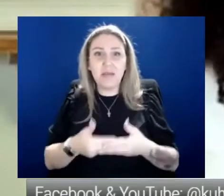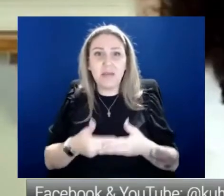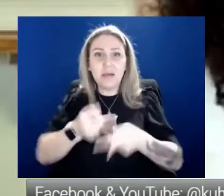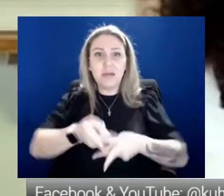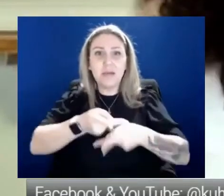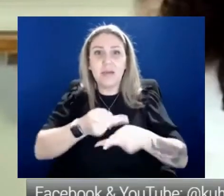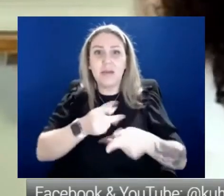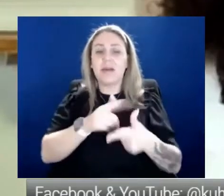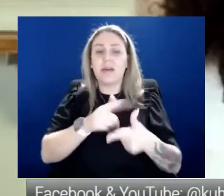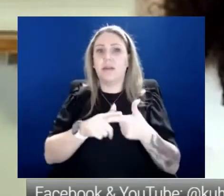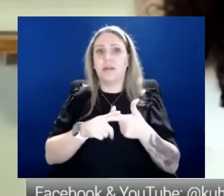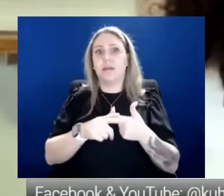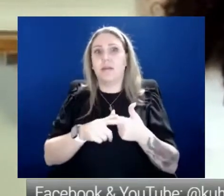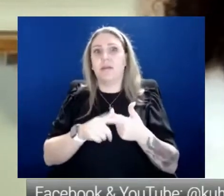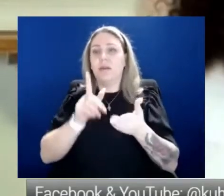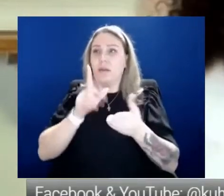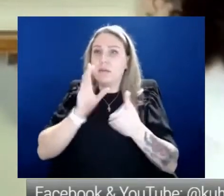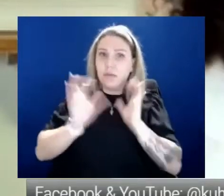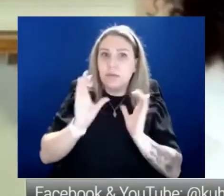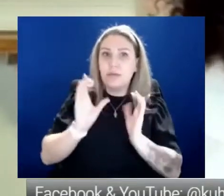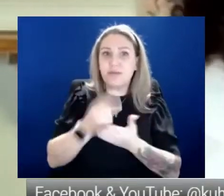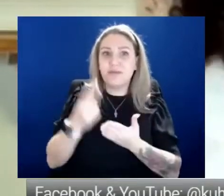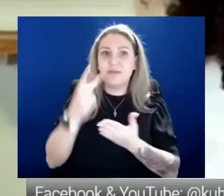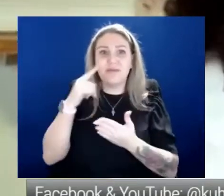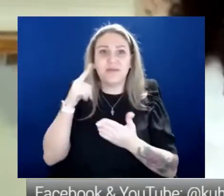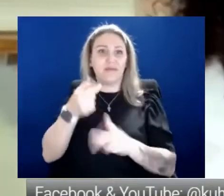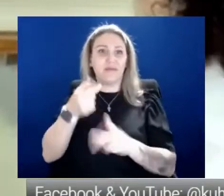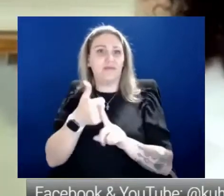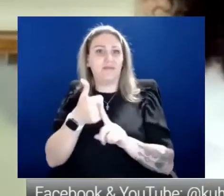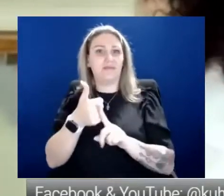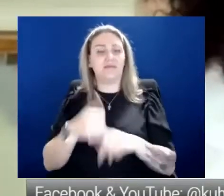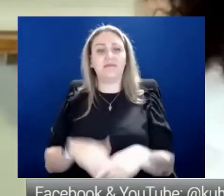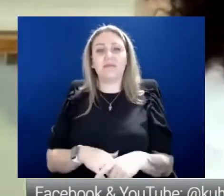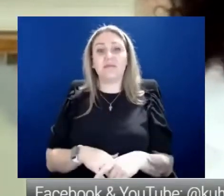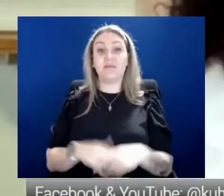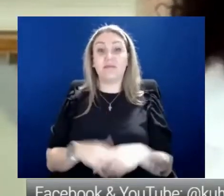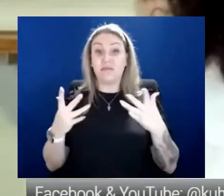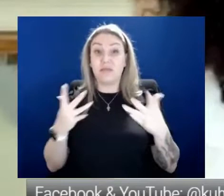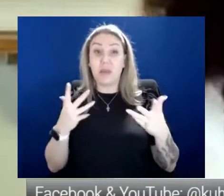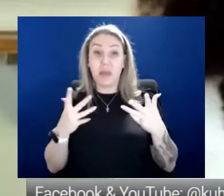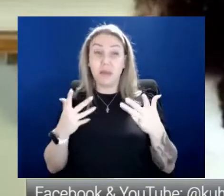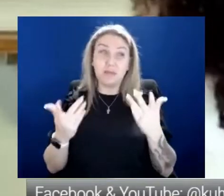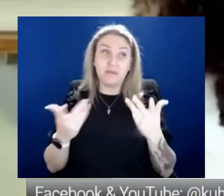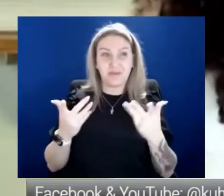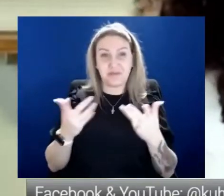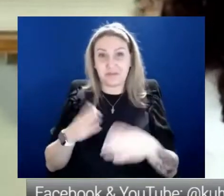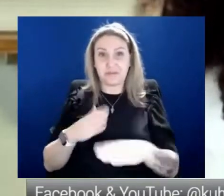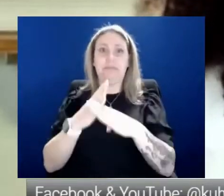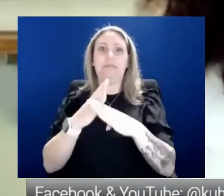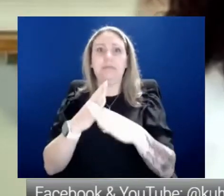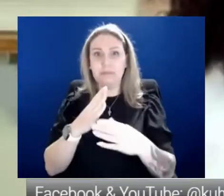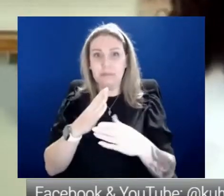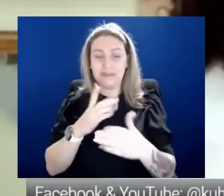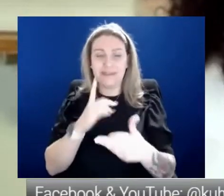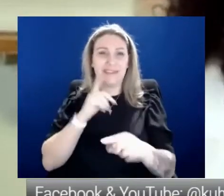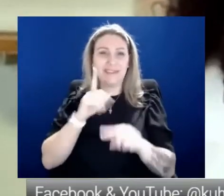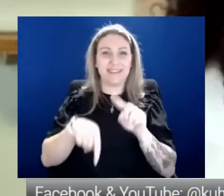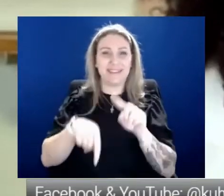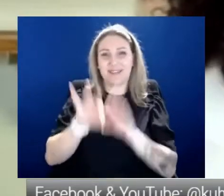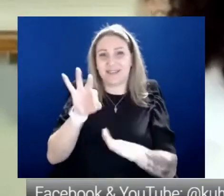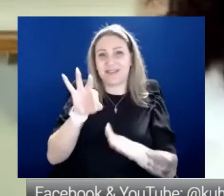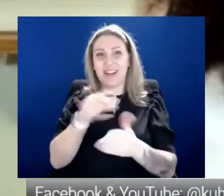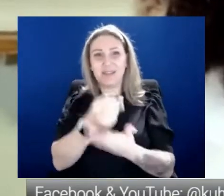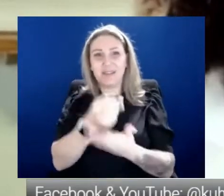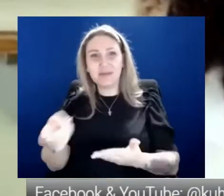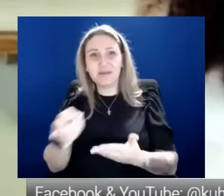out resources for yourself and maybe even hitting some brick walls in the process. And so one of